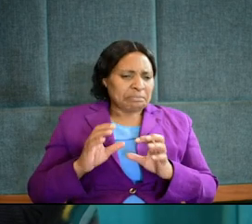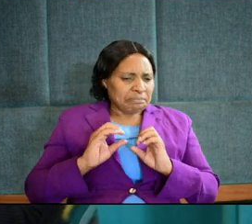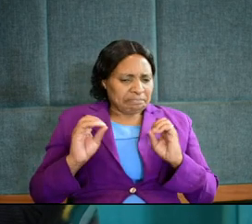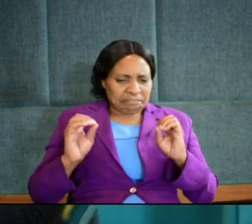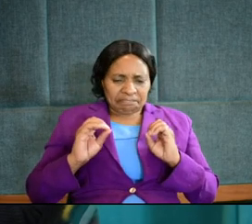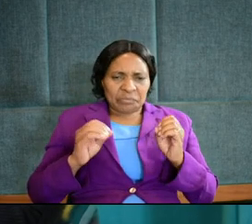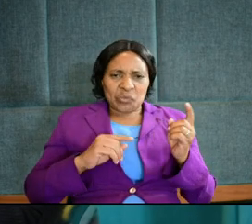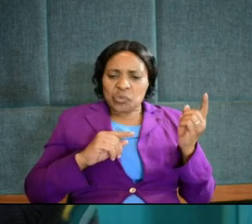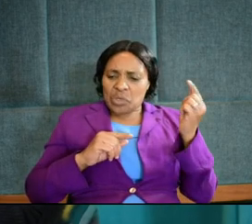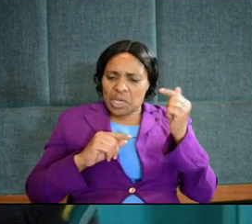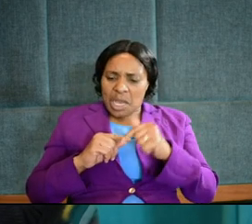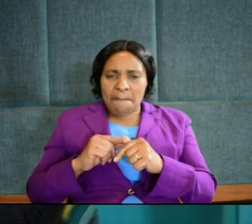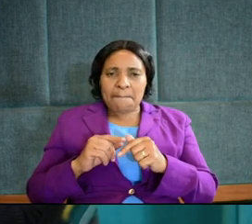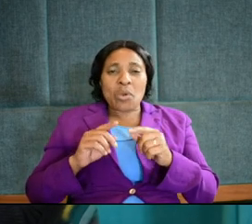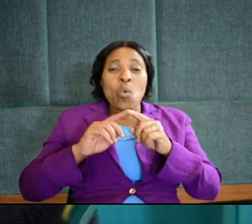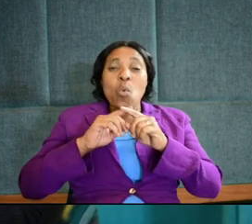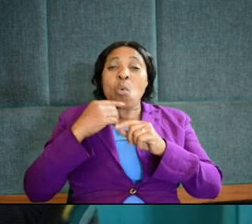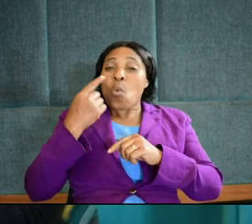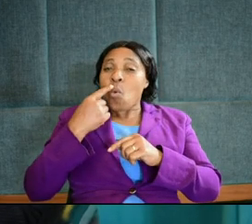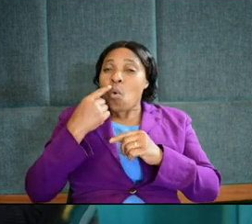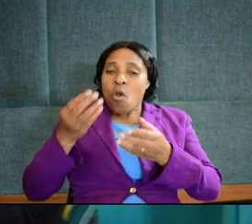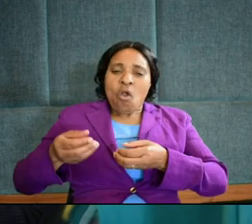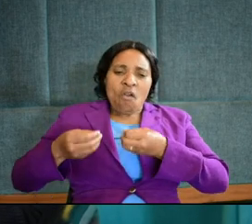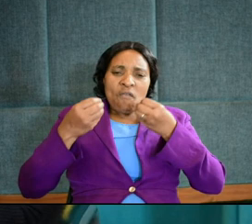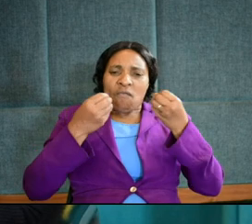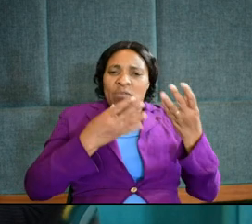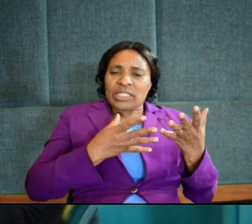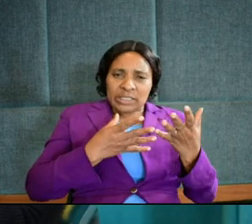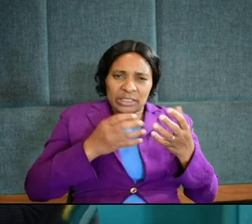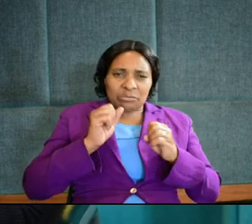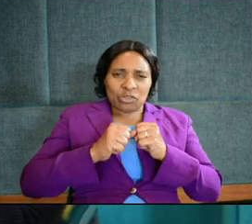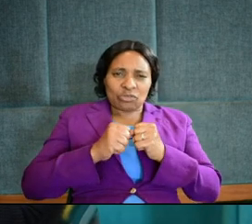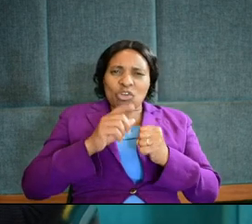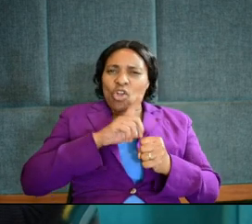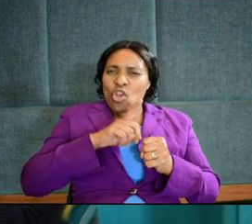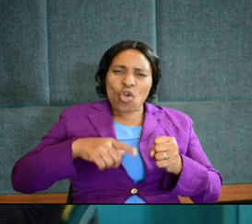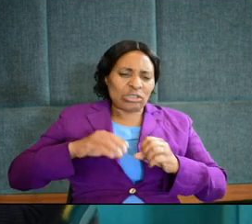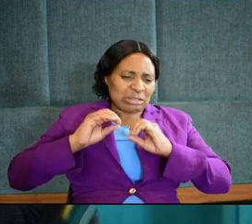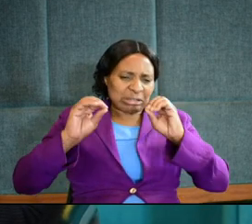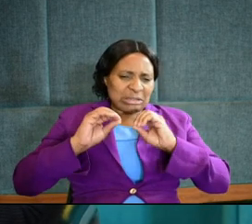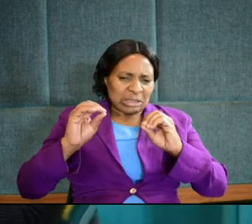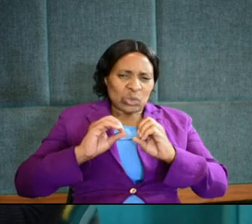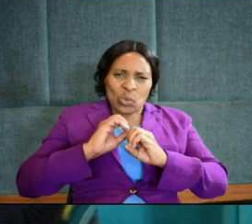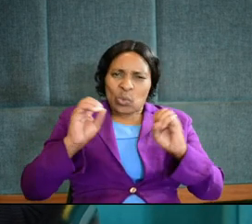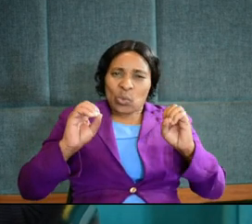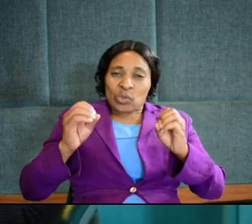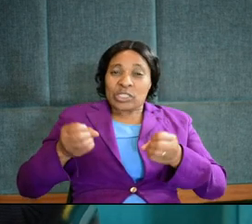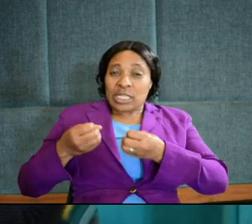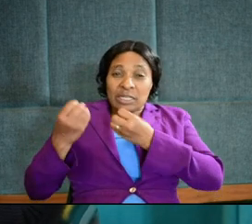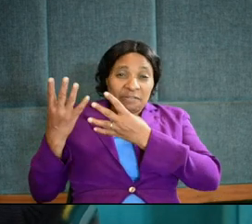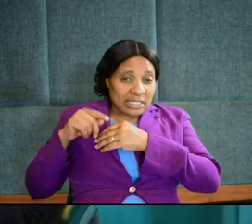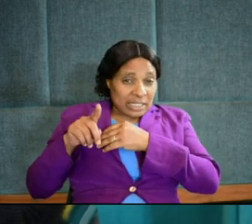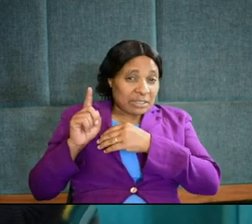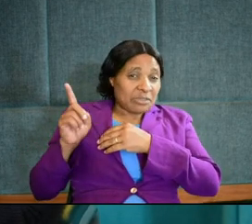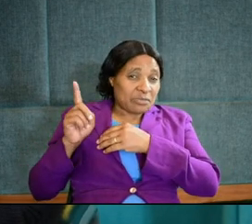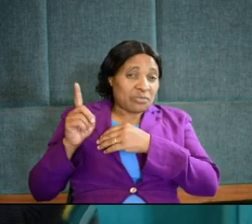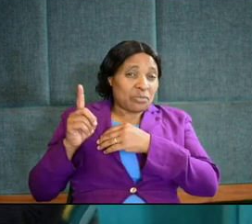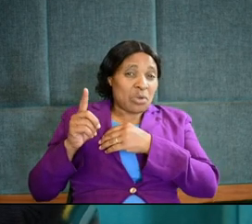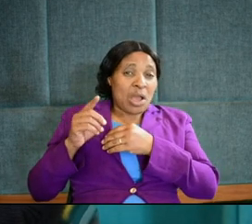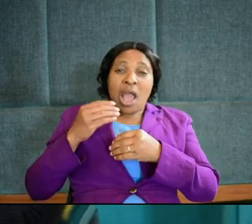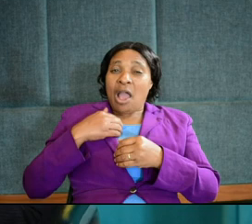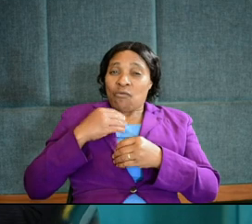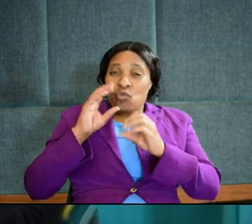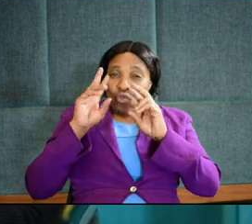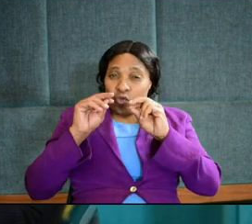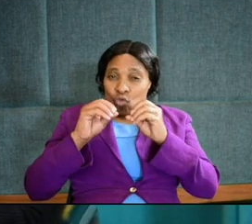rely on the Redeemer to come, of whom these offerings were only a type. The Lord would now teach them that their sacrifices in themselves had no more power